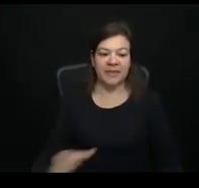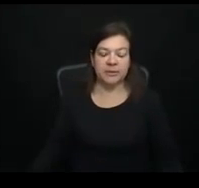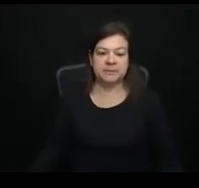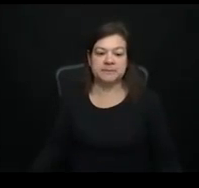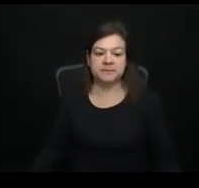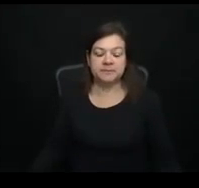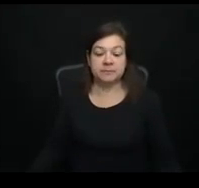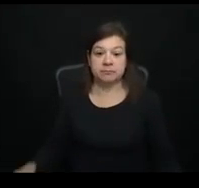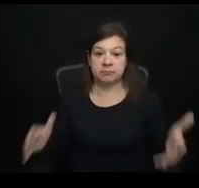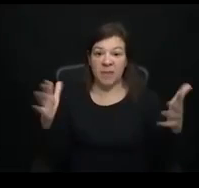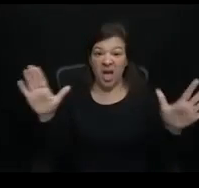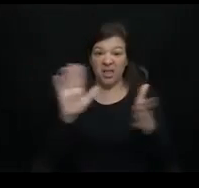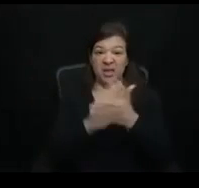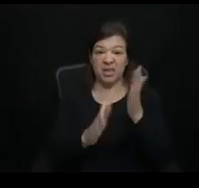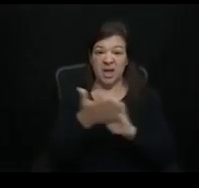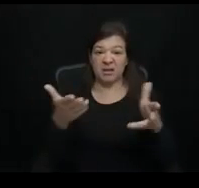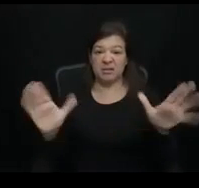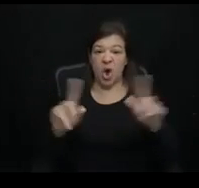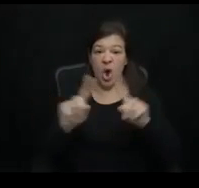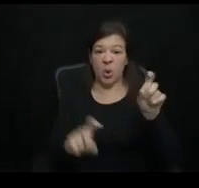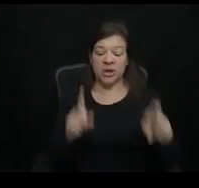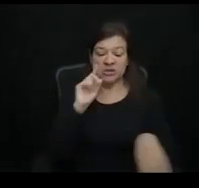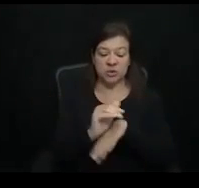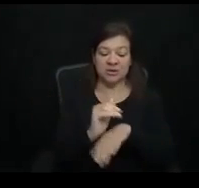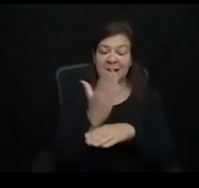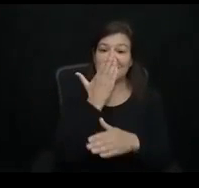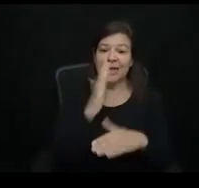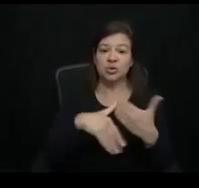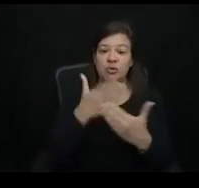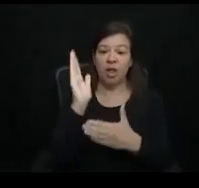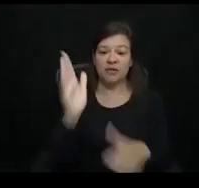I believe that concludes our questions for tonight. Thank you to all our speakers.